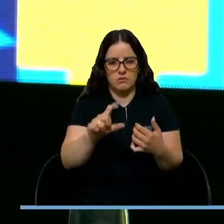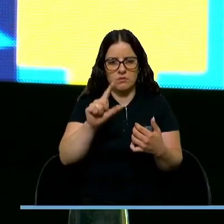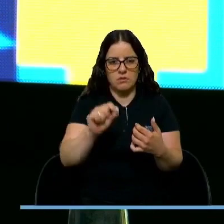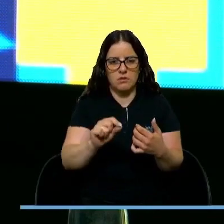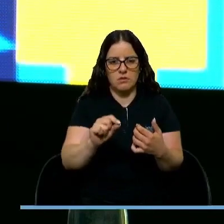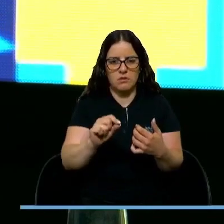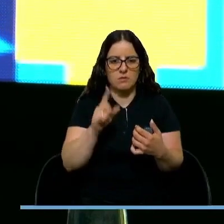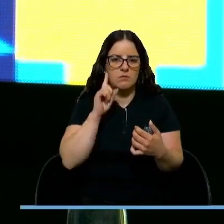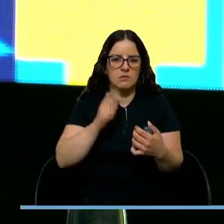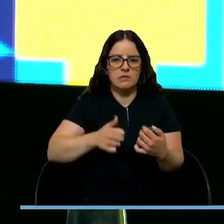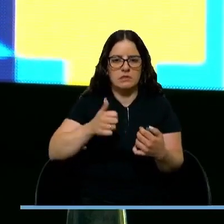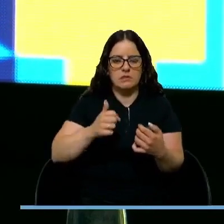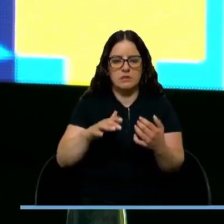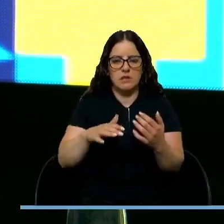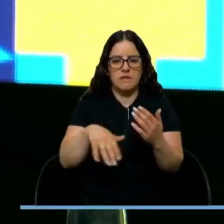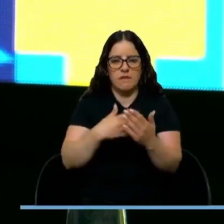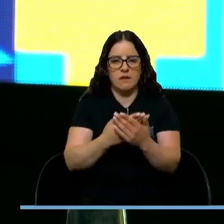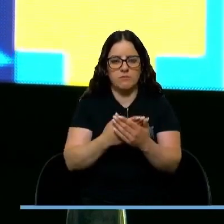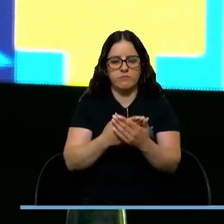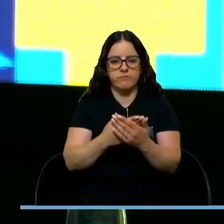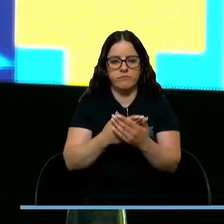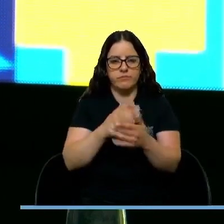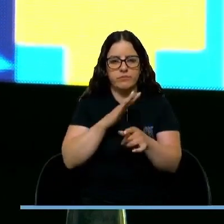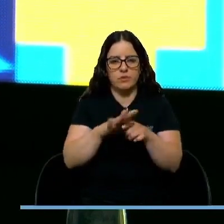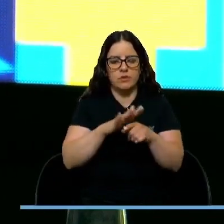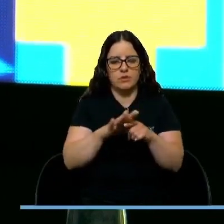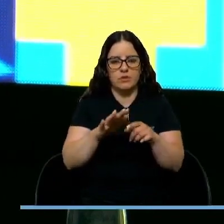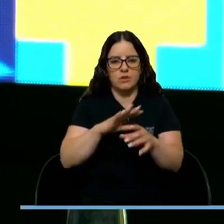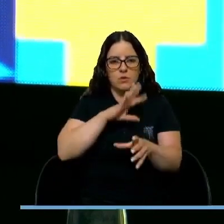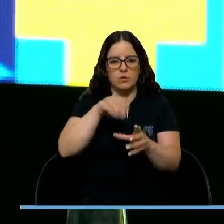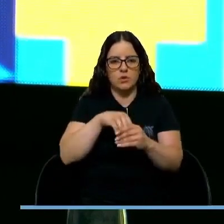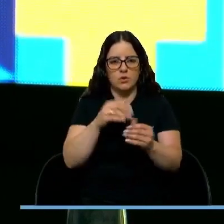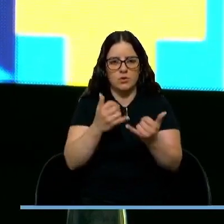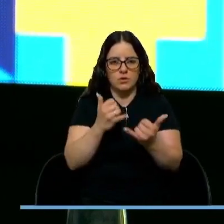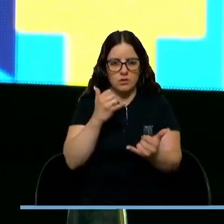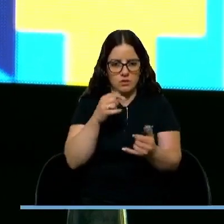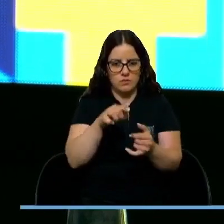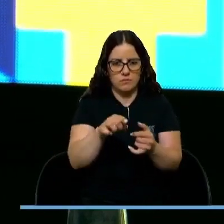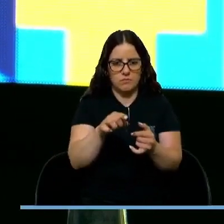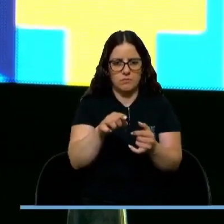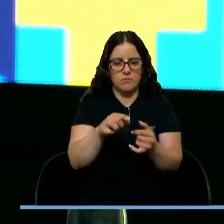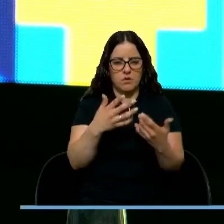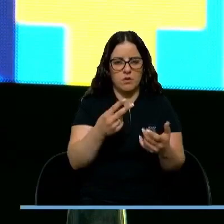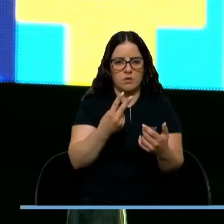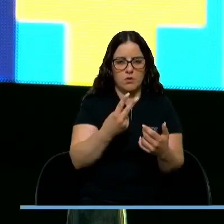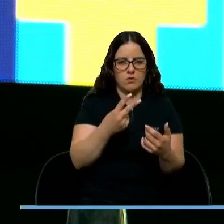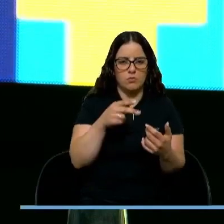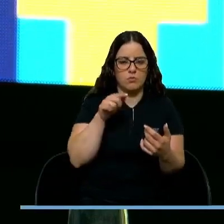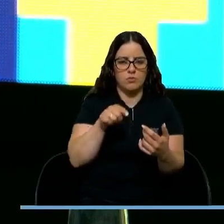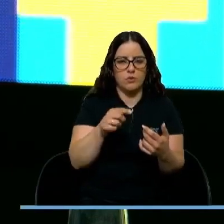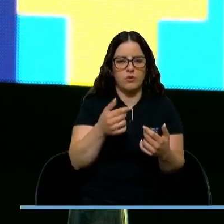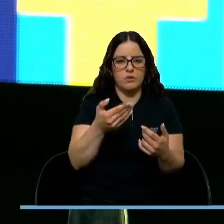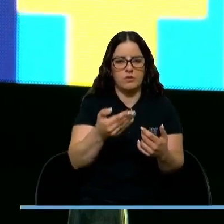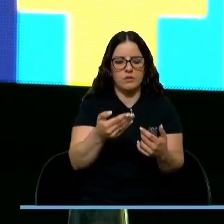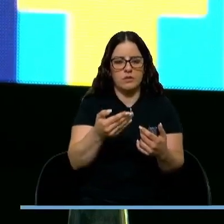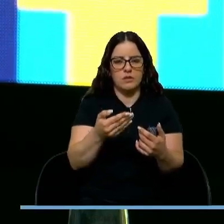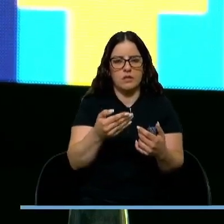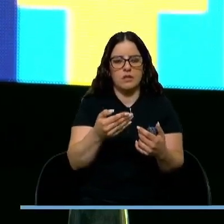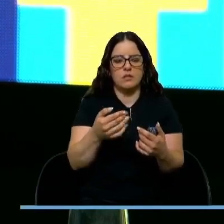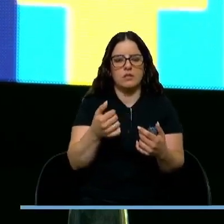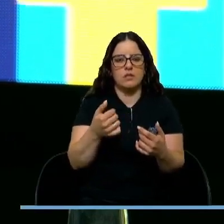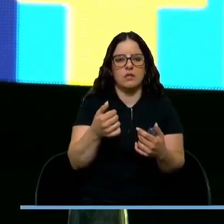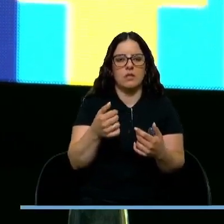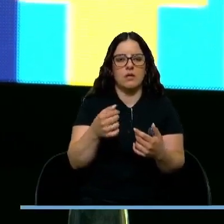to drive the digital inclusion. Today, globally, there are 2.7 billion people unconnected. That's